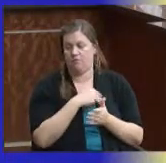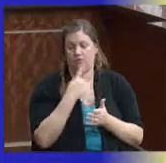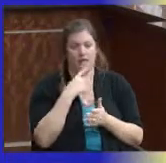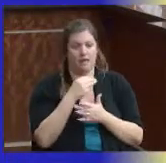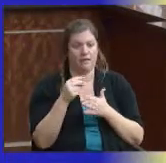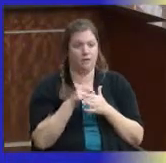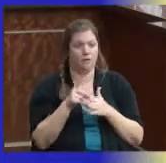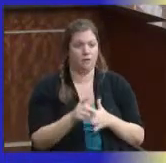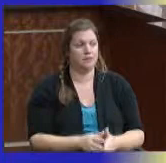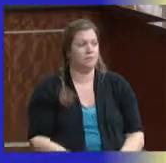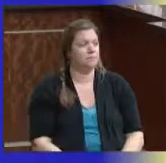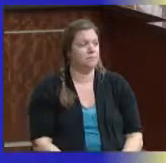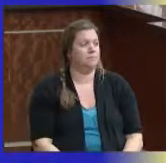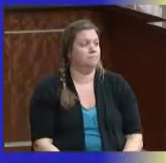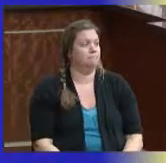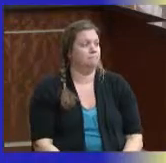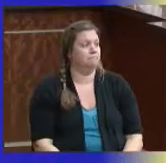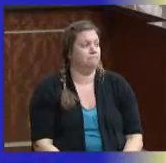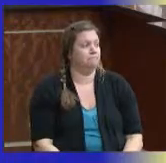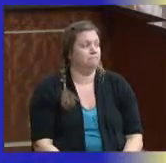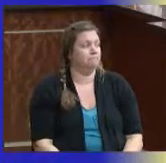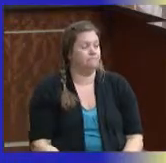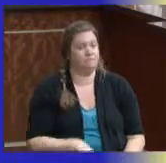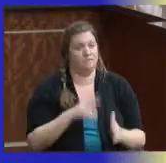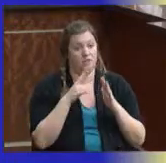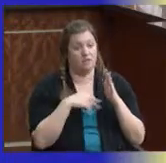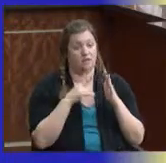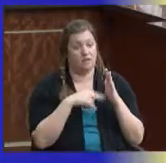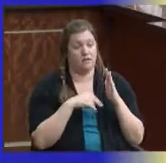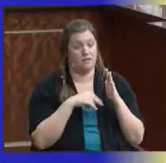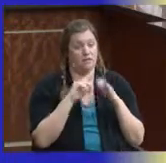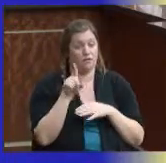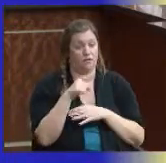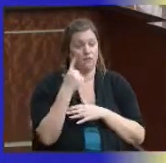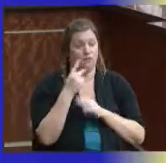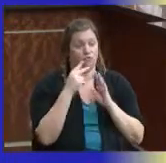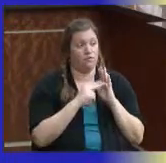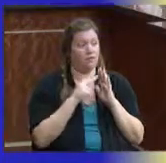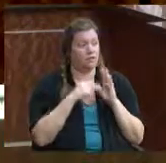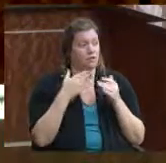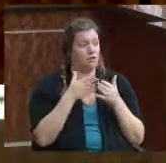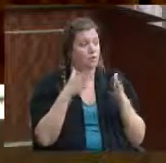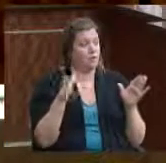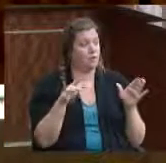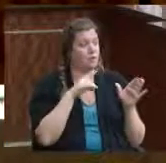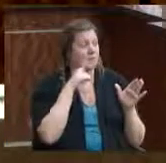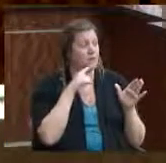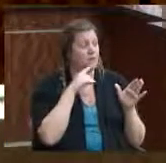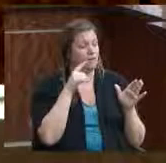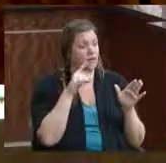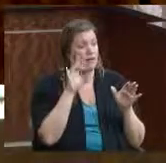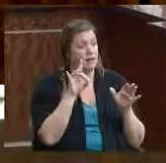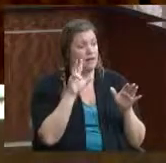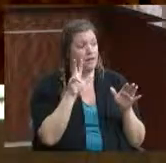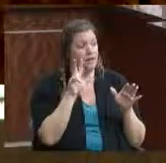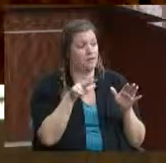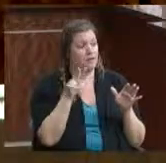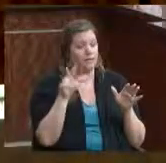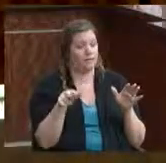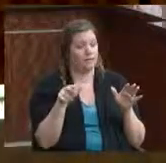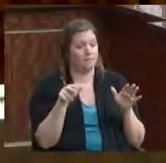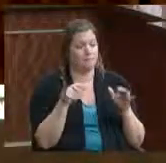membership and duties. I read the title into the record for the first reading. I'll open a public hearing at